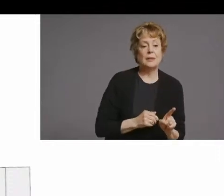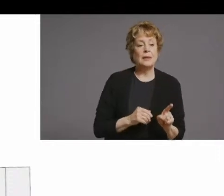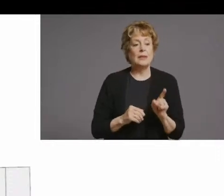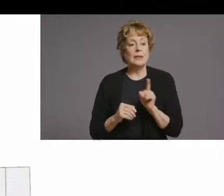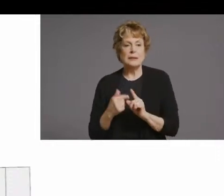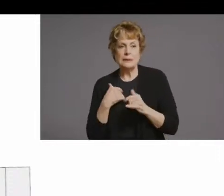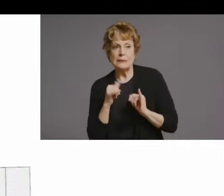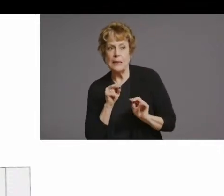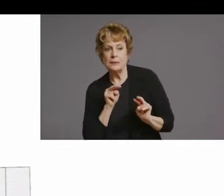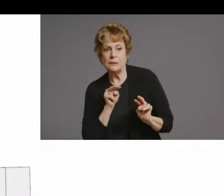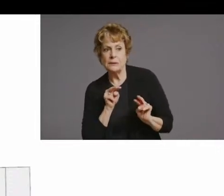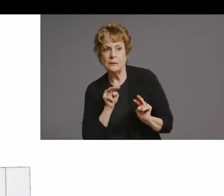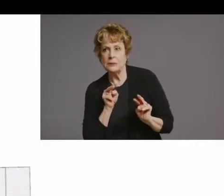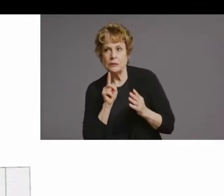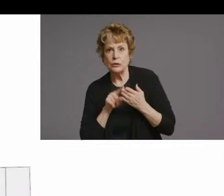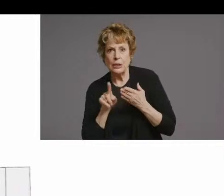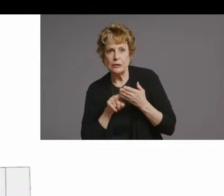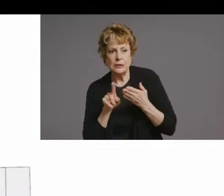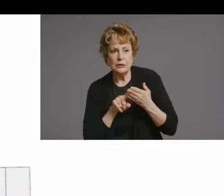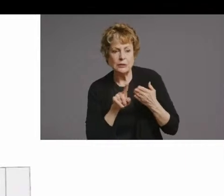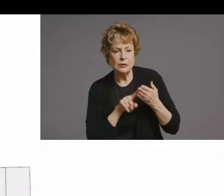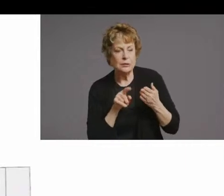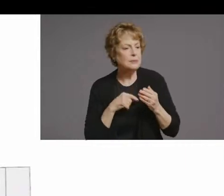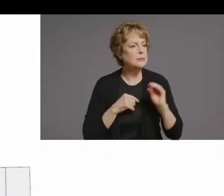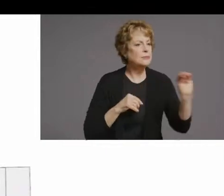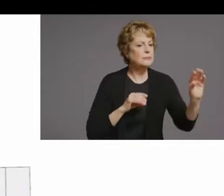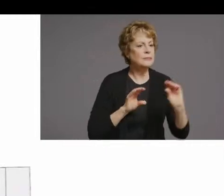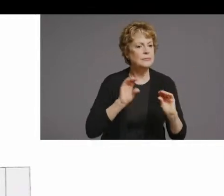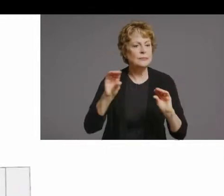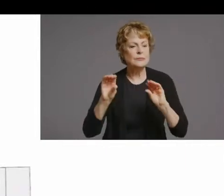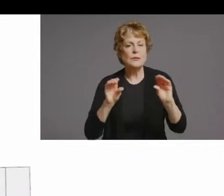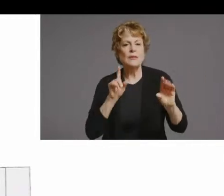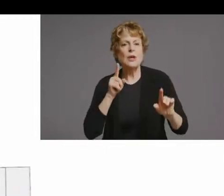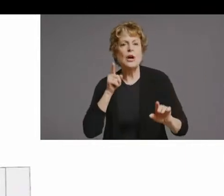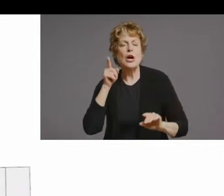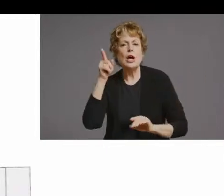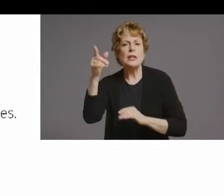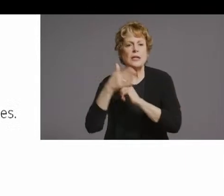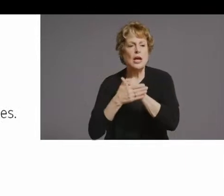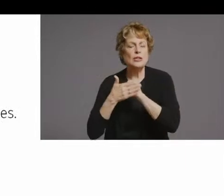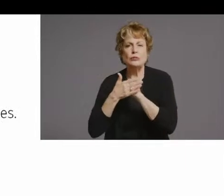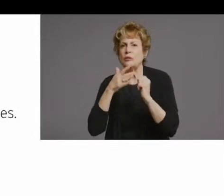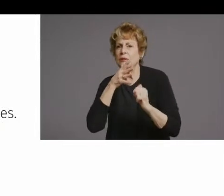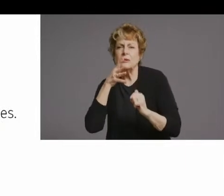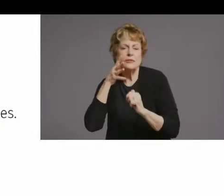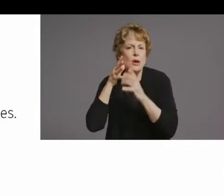into some of our rural counties so that those that are eligible can get vaccinated.